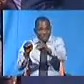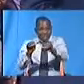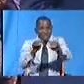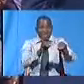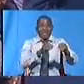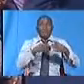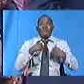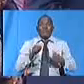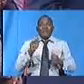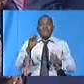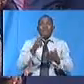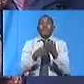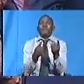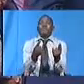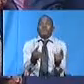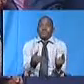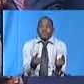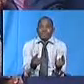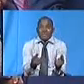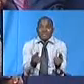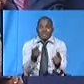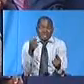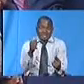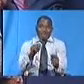what did they do?